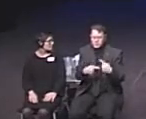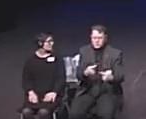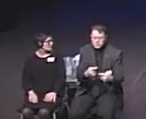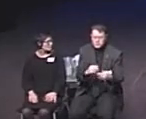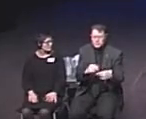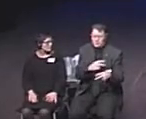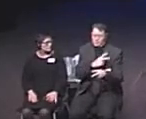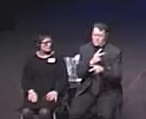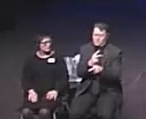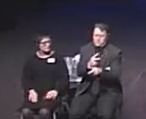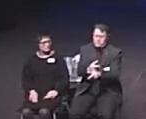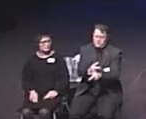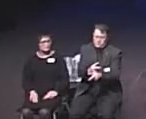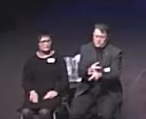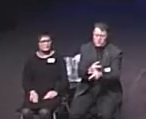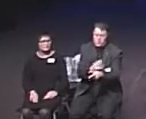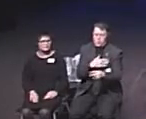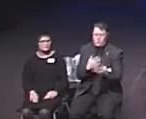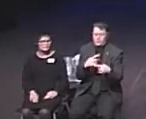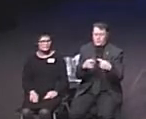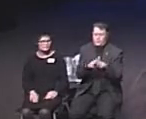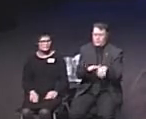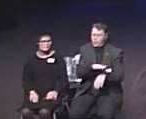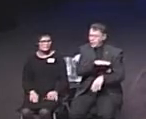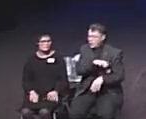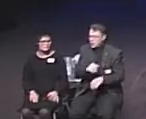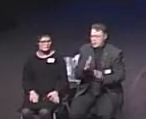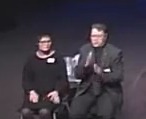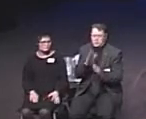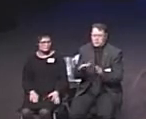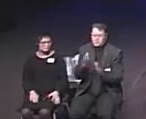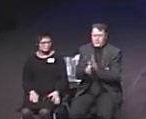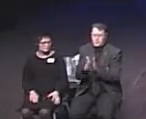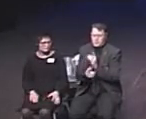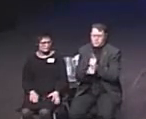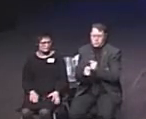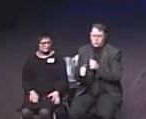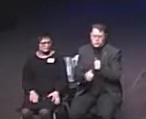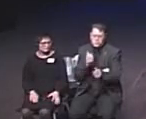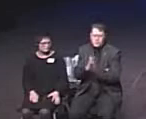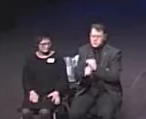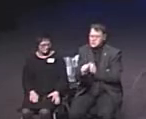to make sure that those ways are ways that all children can participate in.